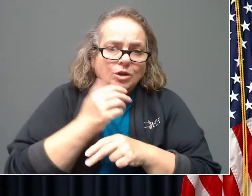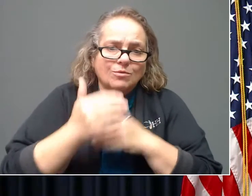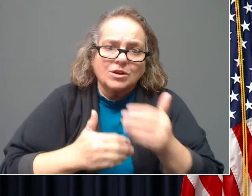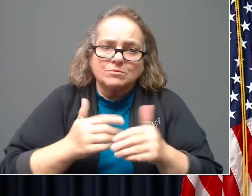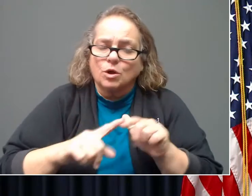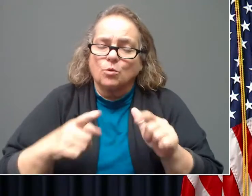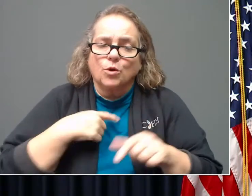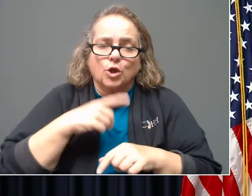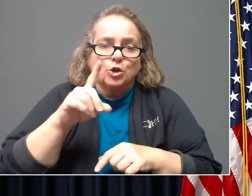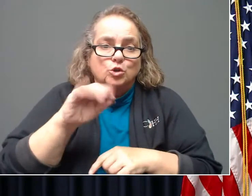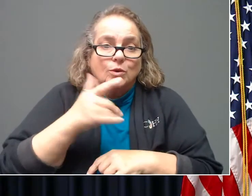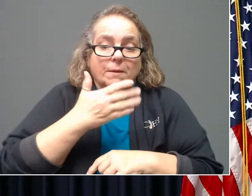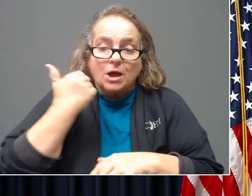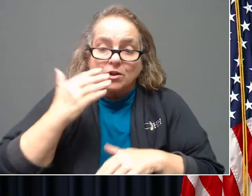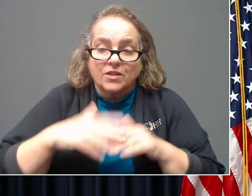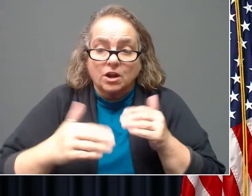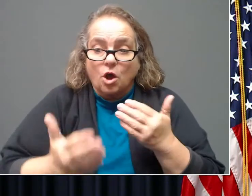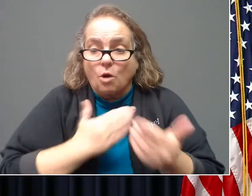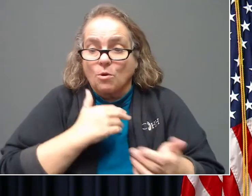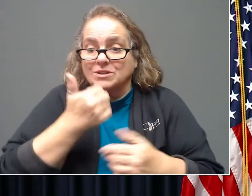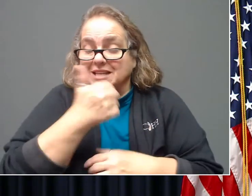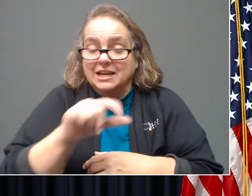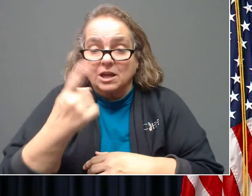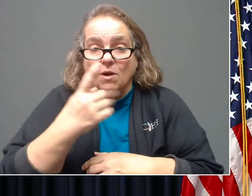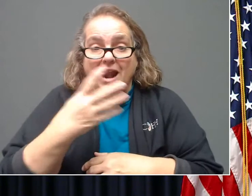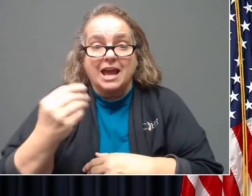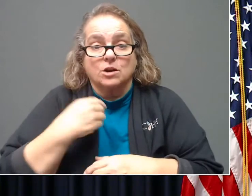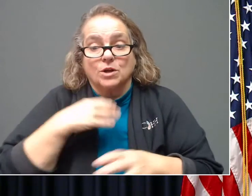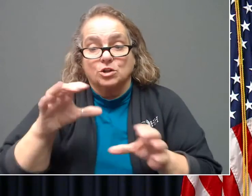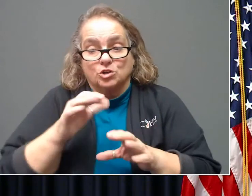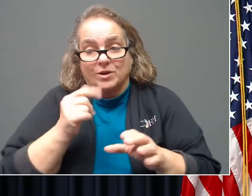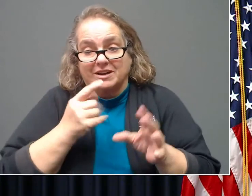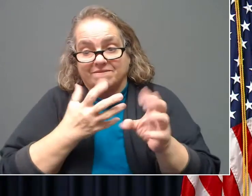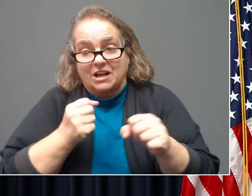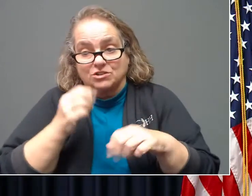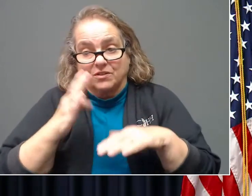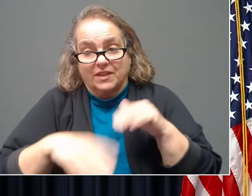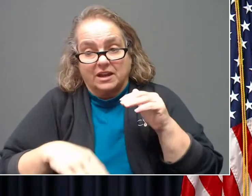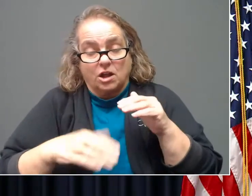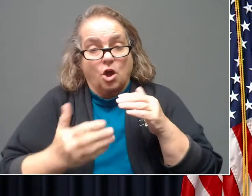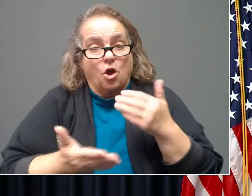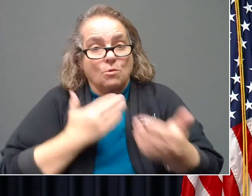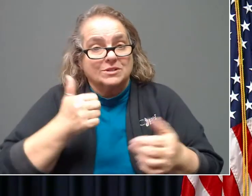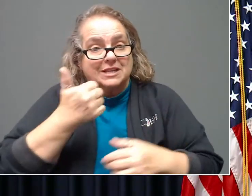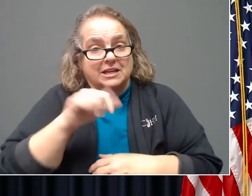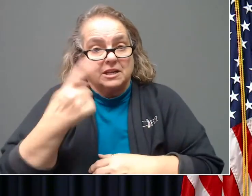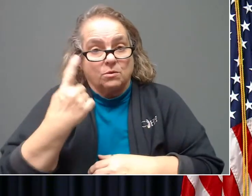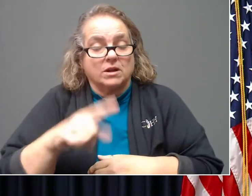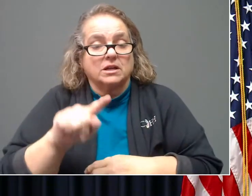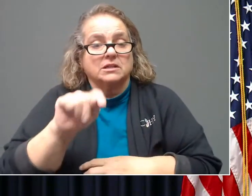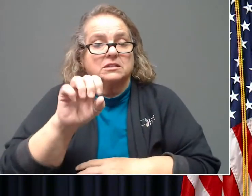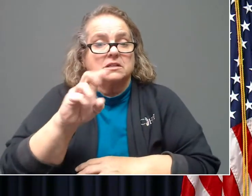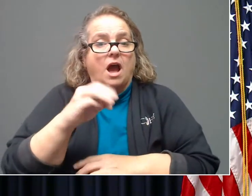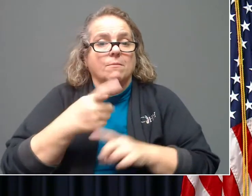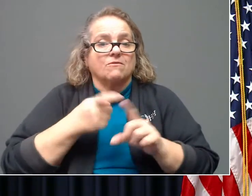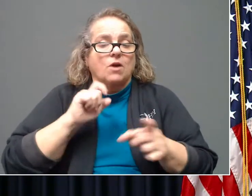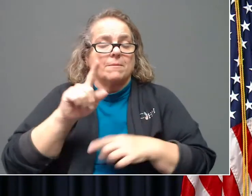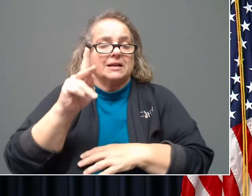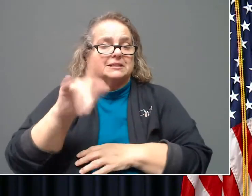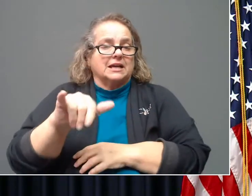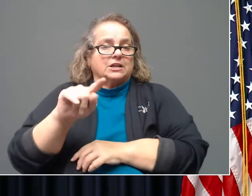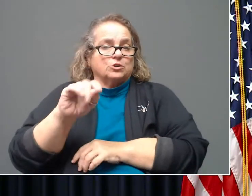than just about anybody. We're doing it faster than just about anybody. All right, Tom Latek from Kentucky Today.